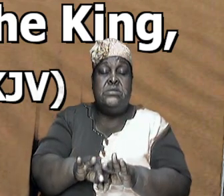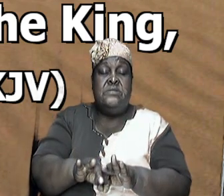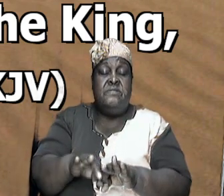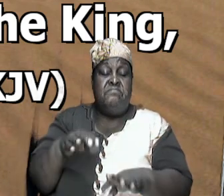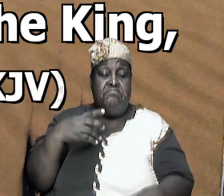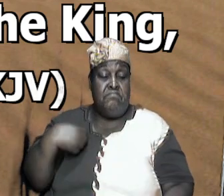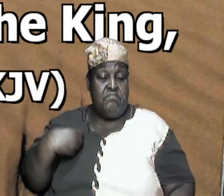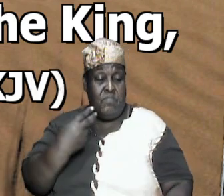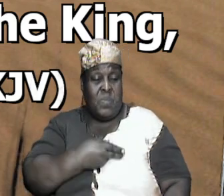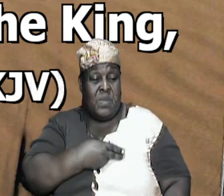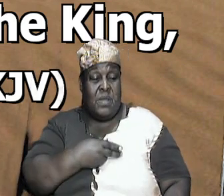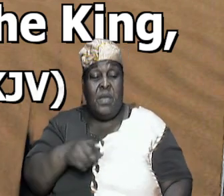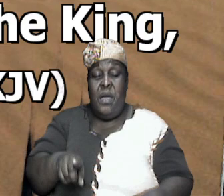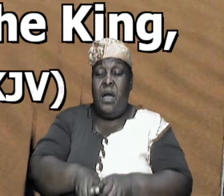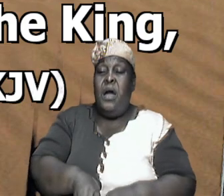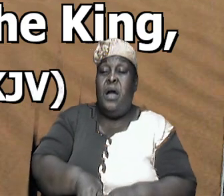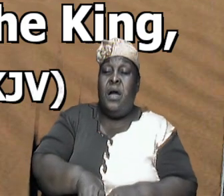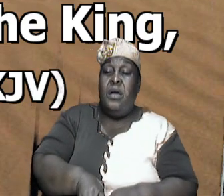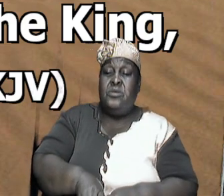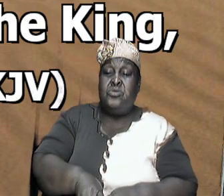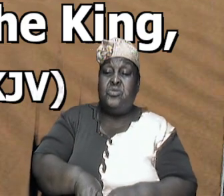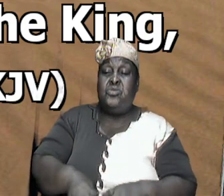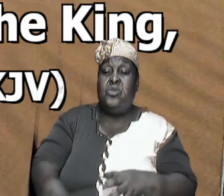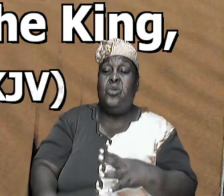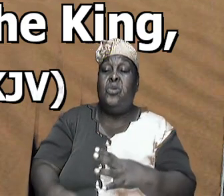for us, as we grow in God,